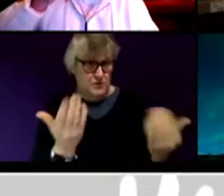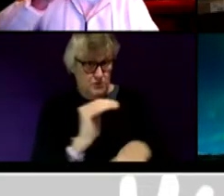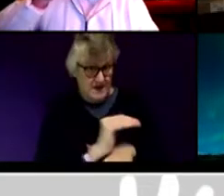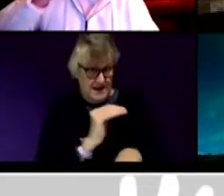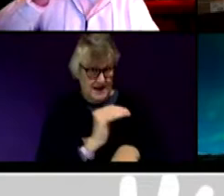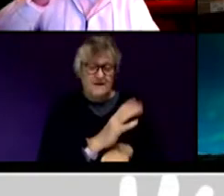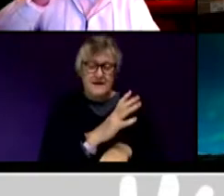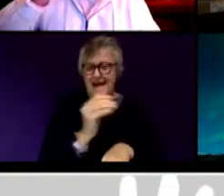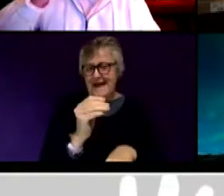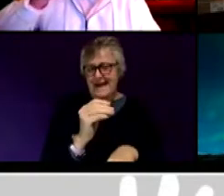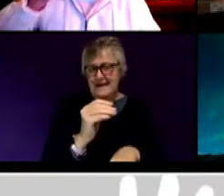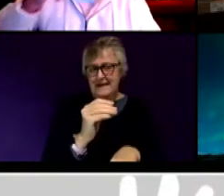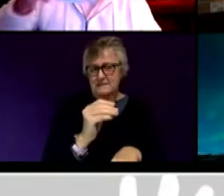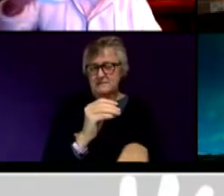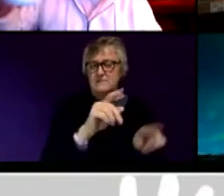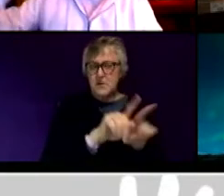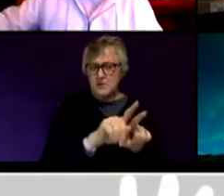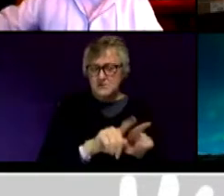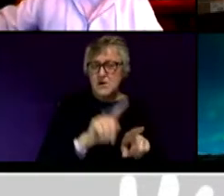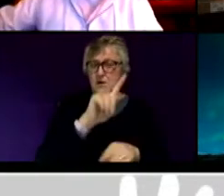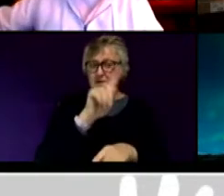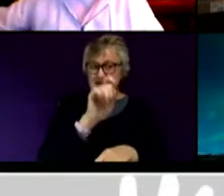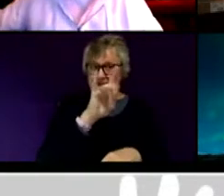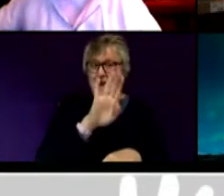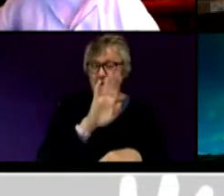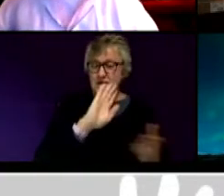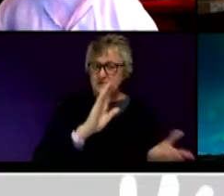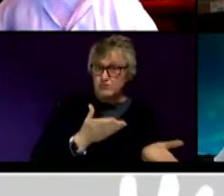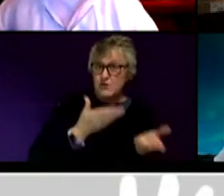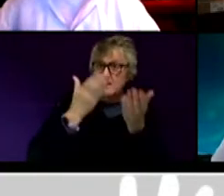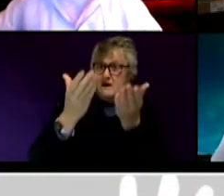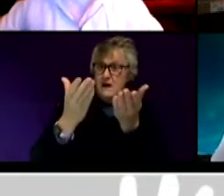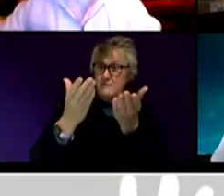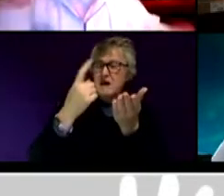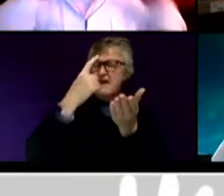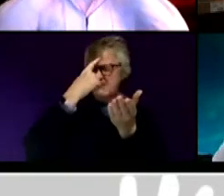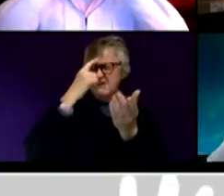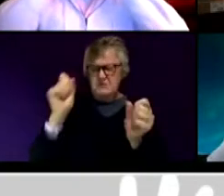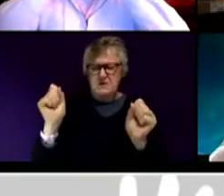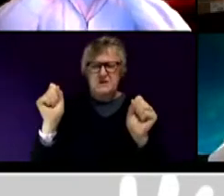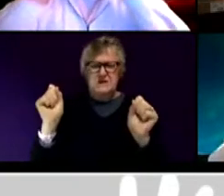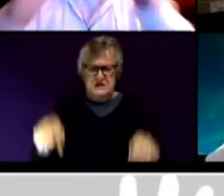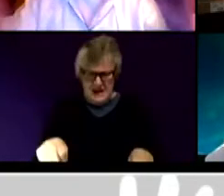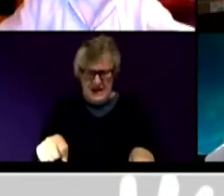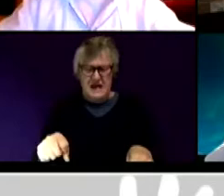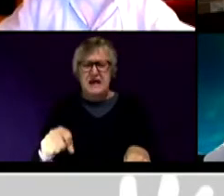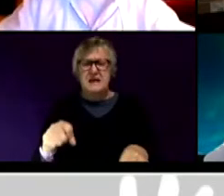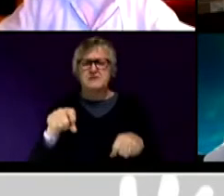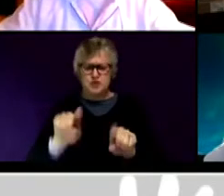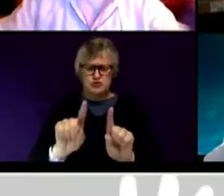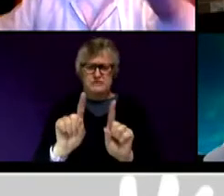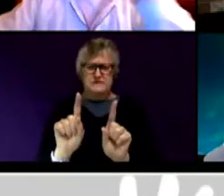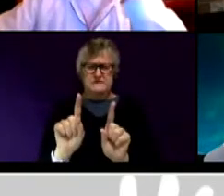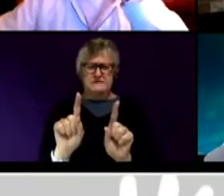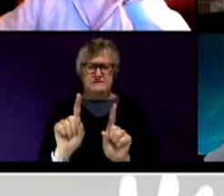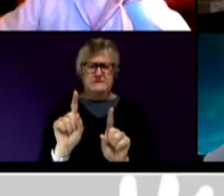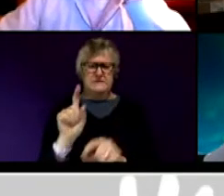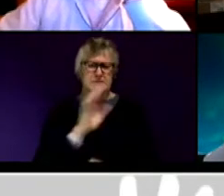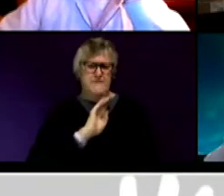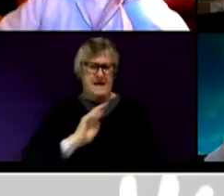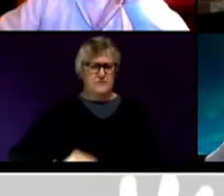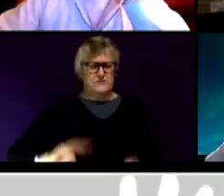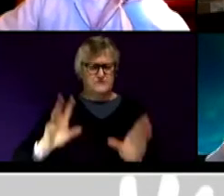about if you want a presentation from the mayor's office. I think that's fair. You're doing it in public. You're doing all the right things. I